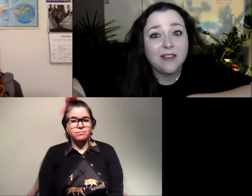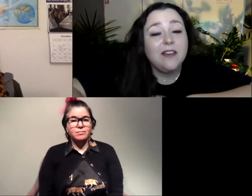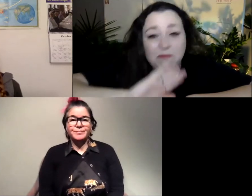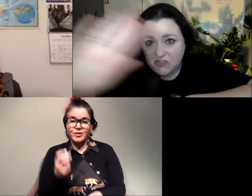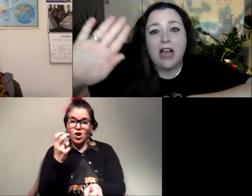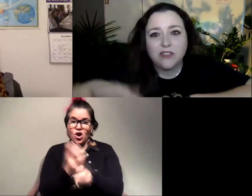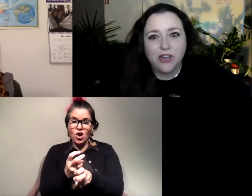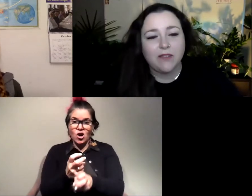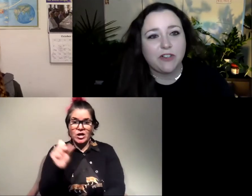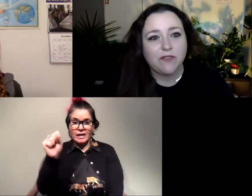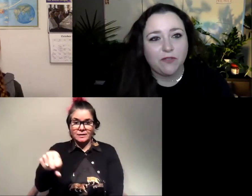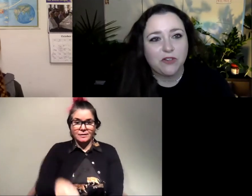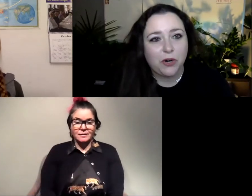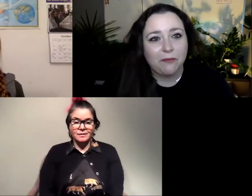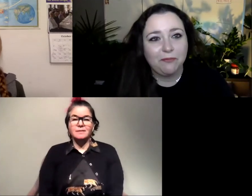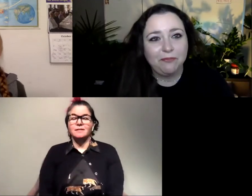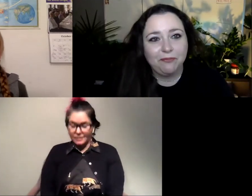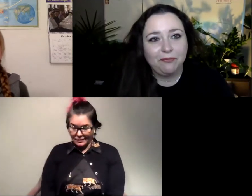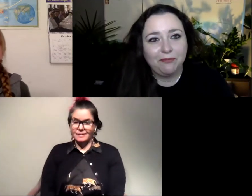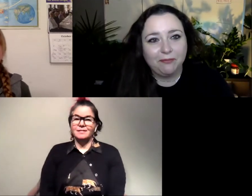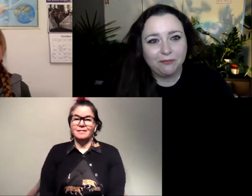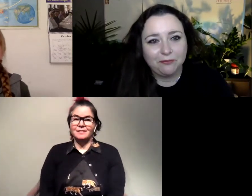Yes. Yes, jellyfish live in fresh water.